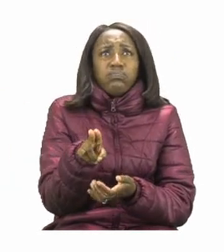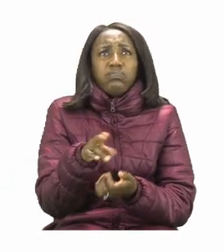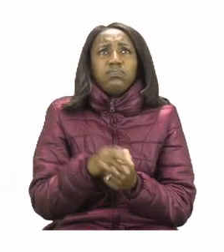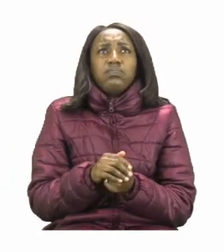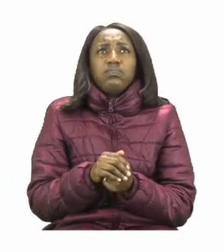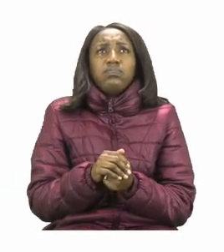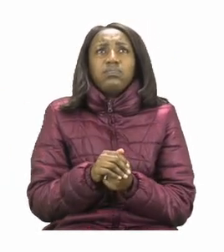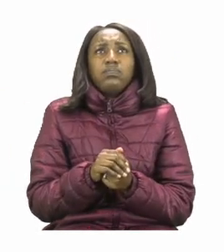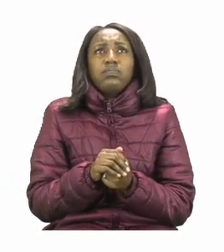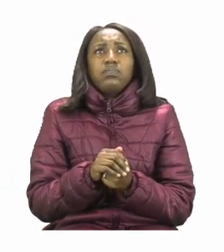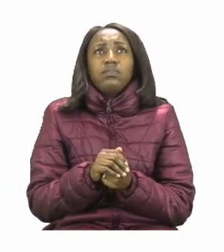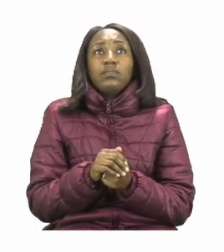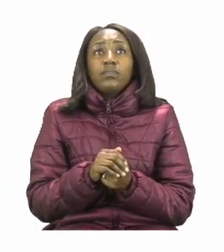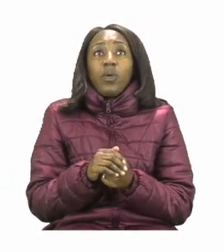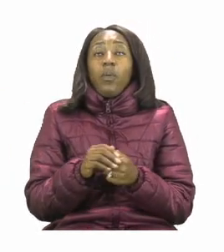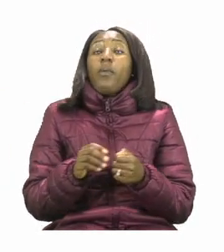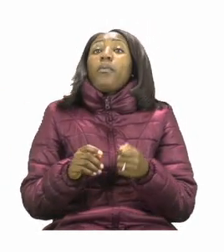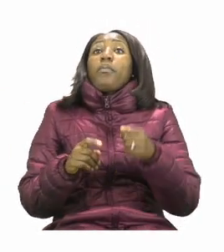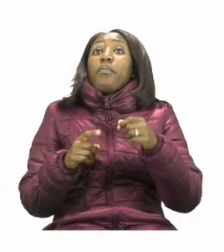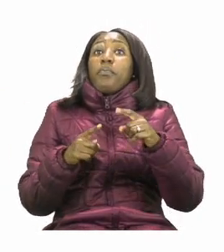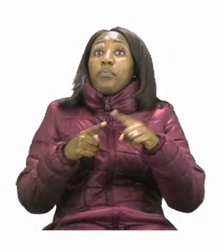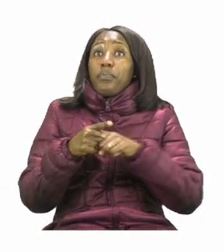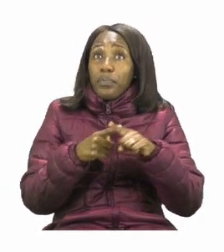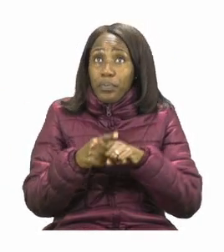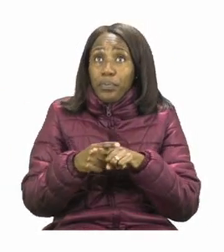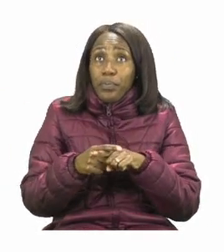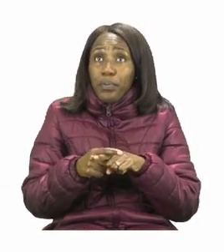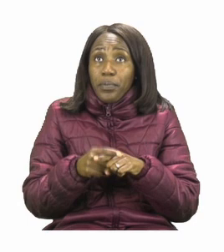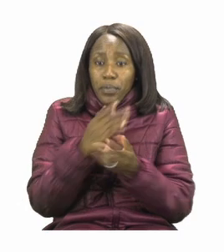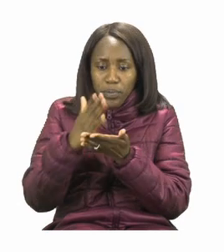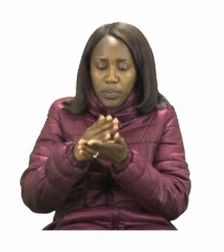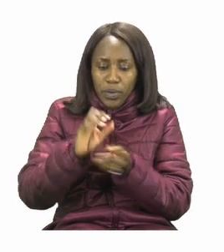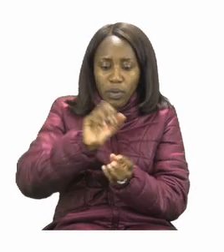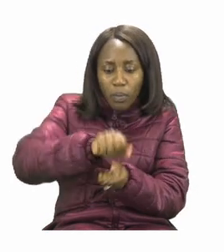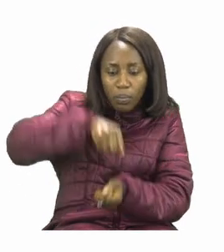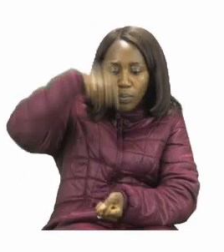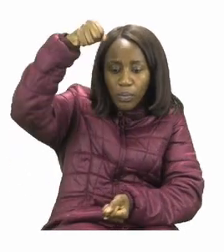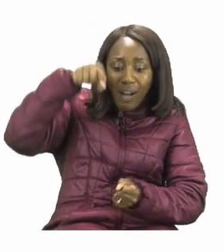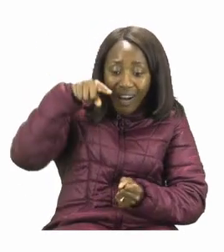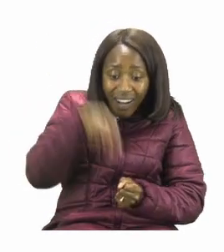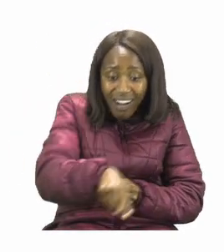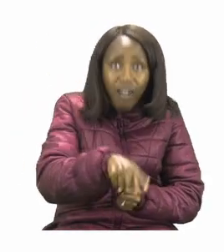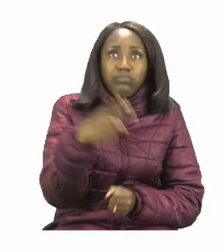Never place a knife in the toaster.